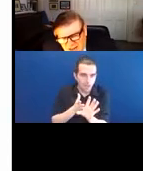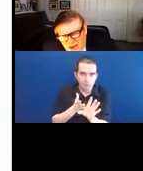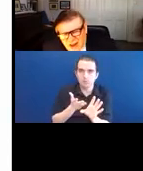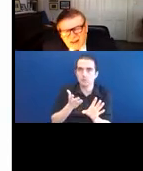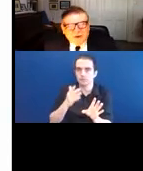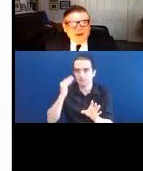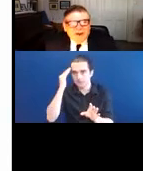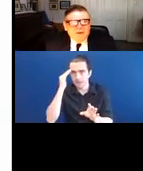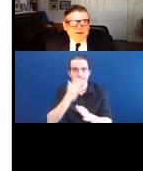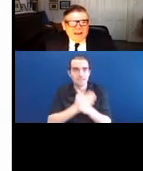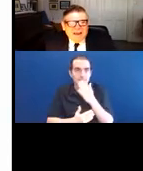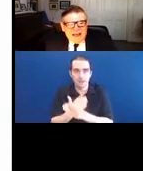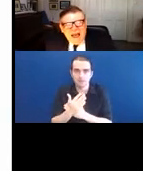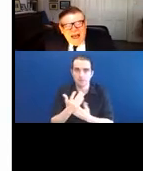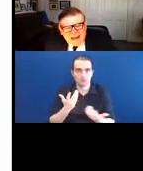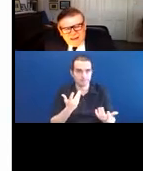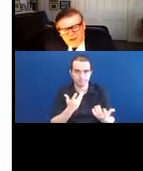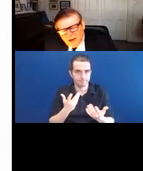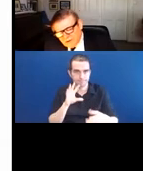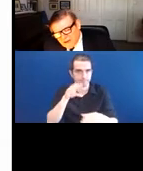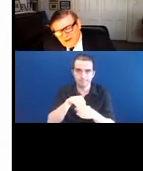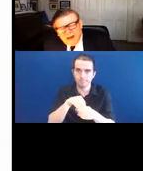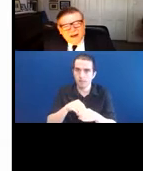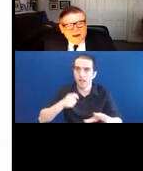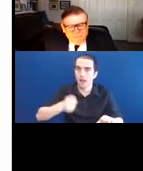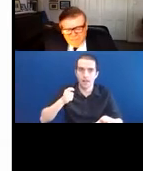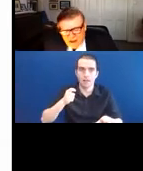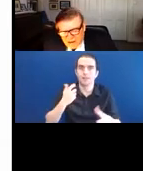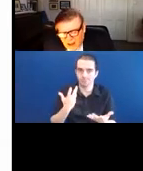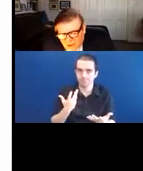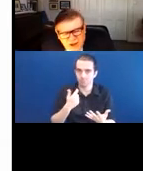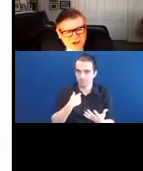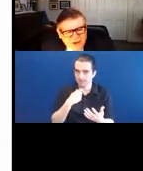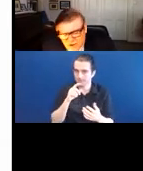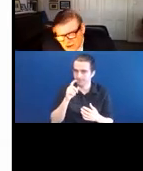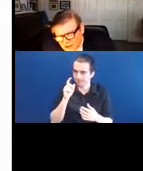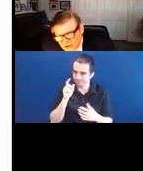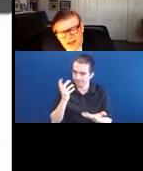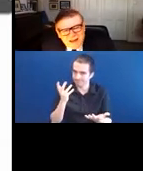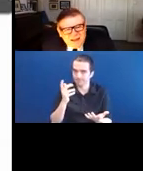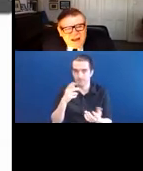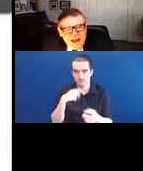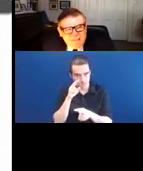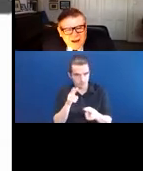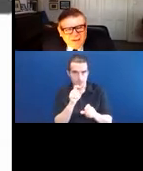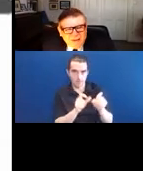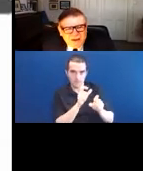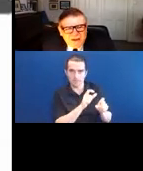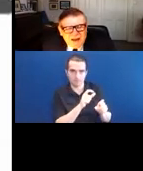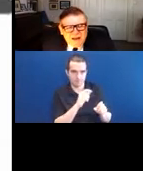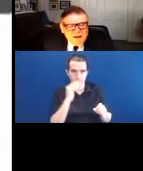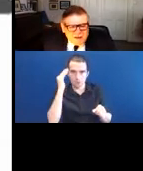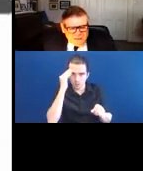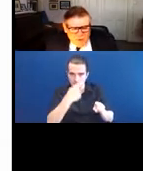the learning difficulty community, and those with mental health issues to tell us about